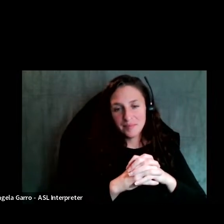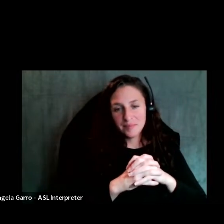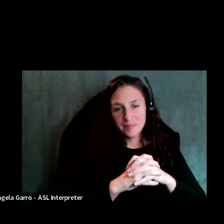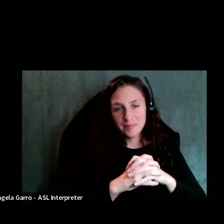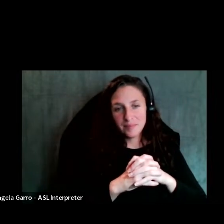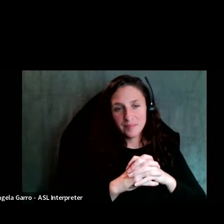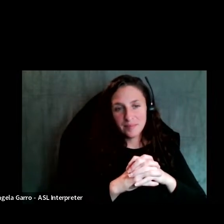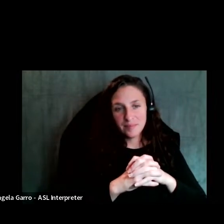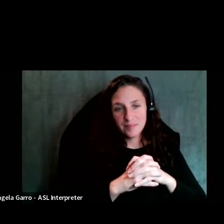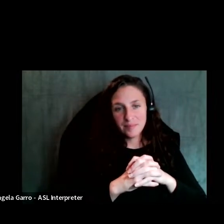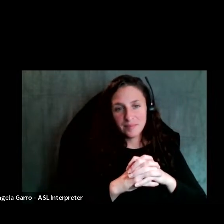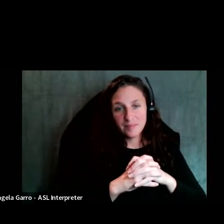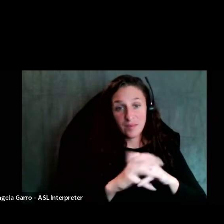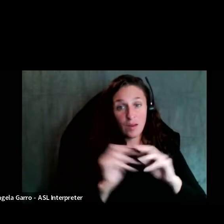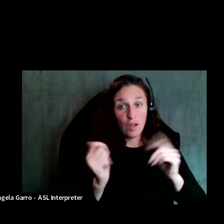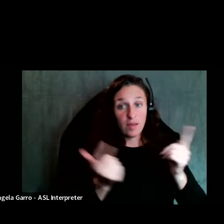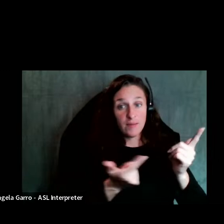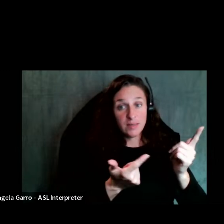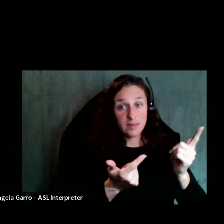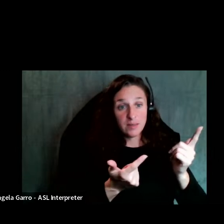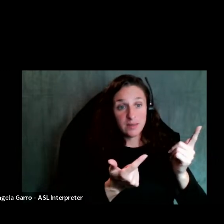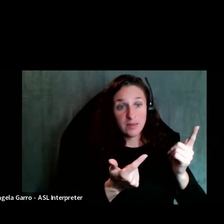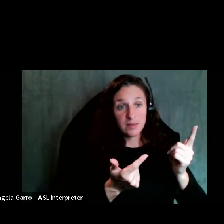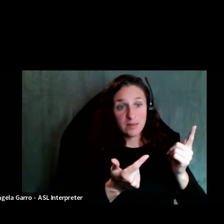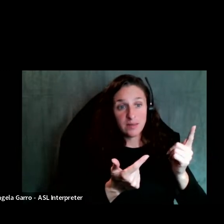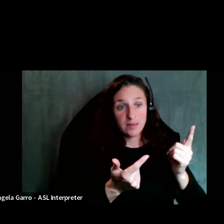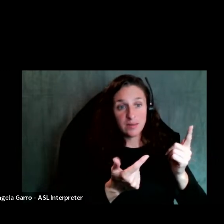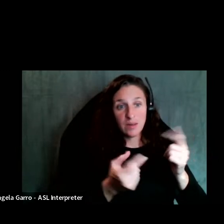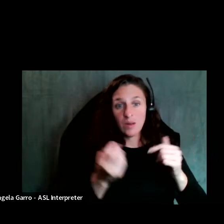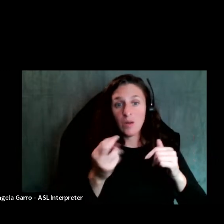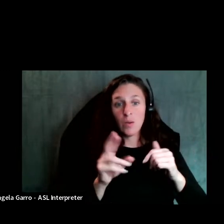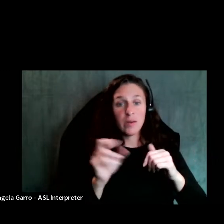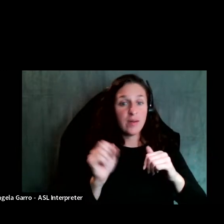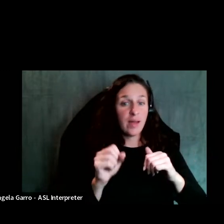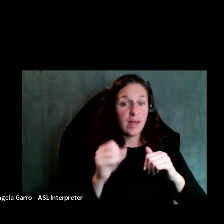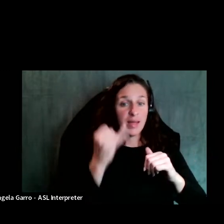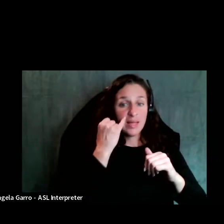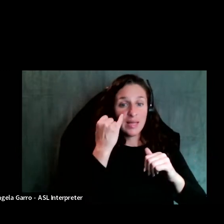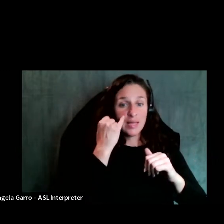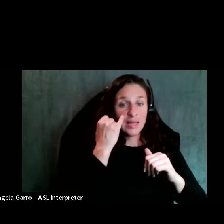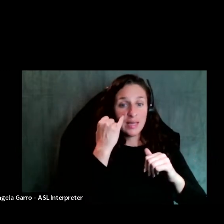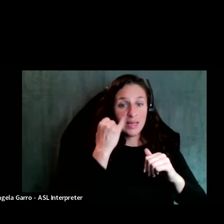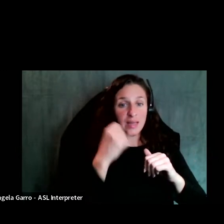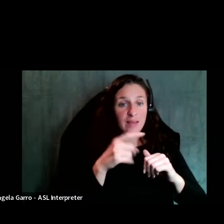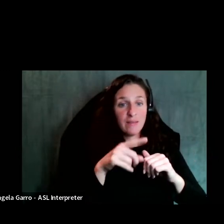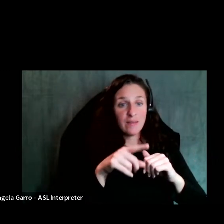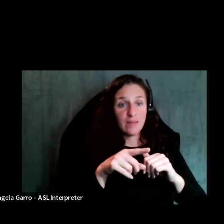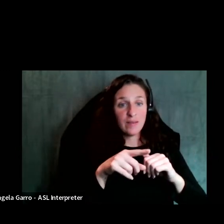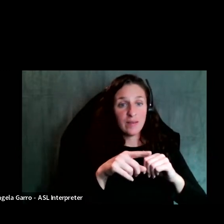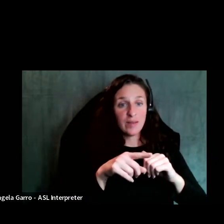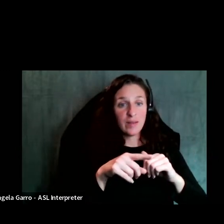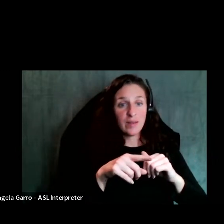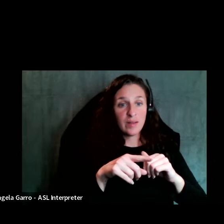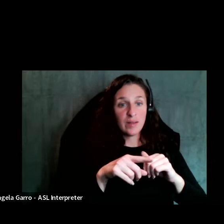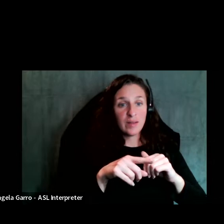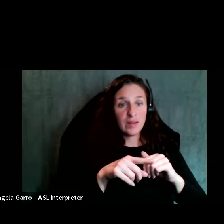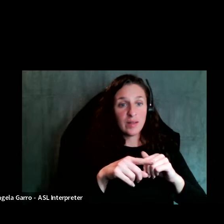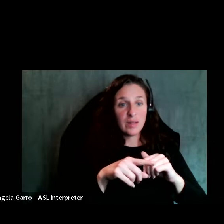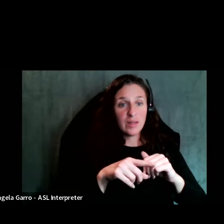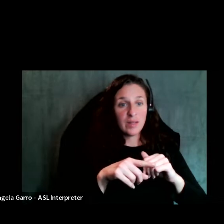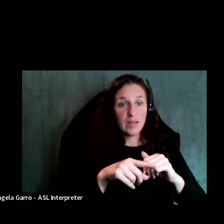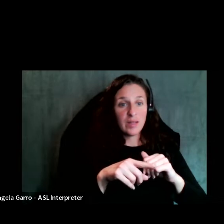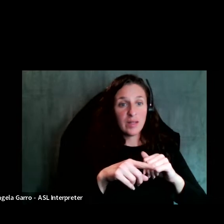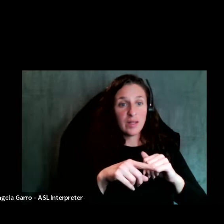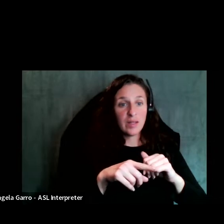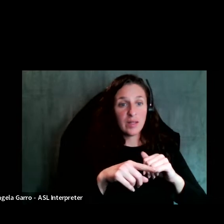All of us. All of us? Or yeah, or if you need a With the picture. indulgence of the audience, we're going to take a